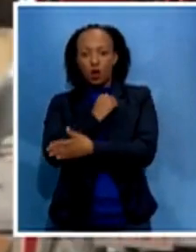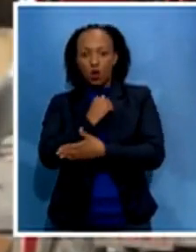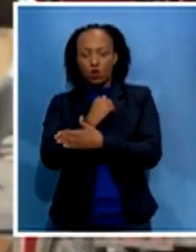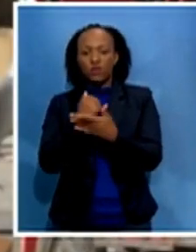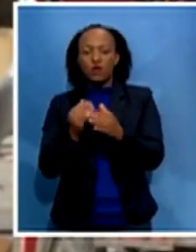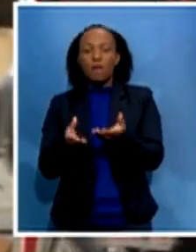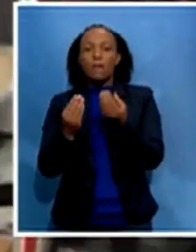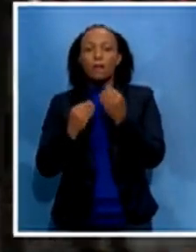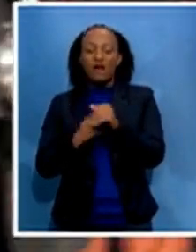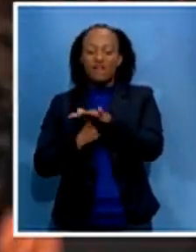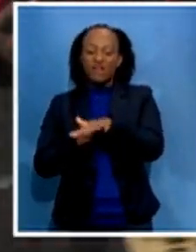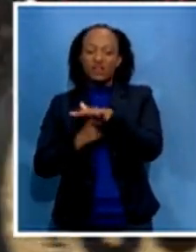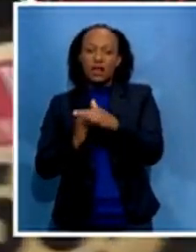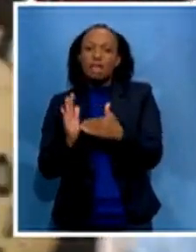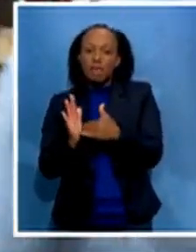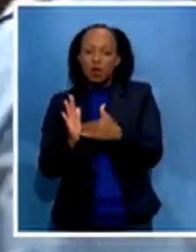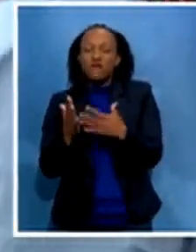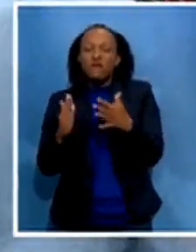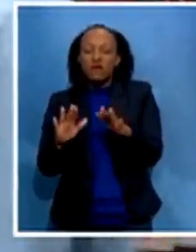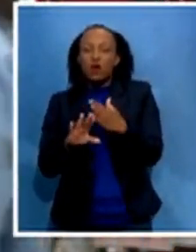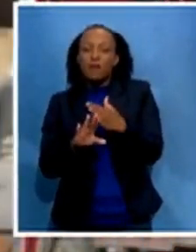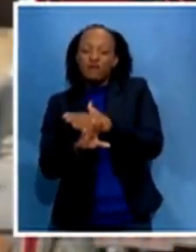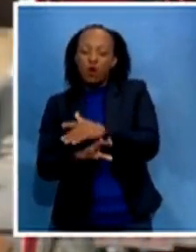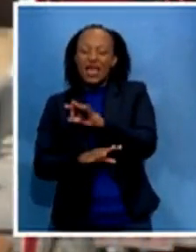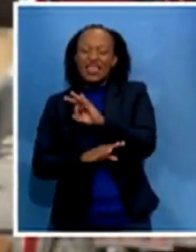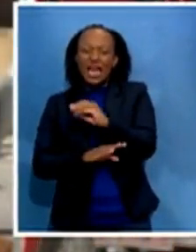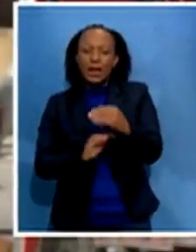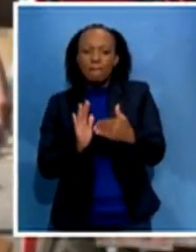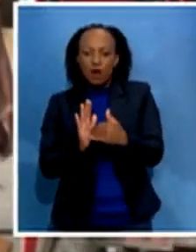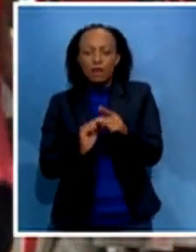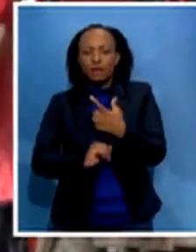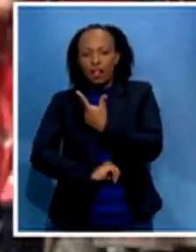300 million citizens so far. Neha Punya, SABC News, New Delhi.